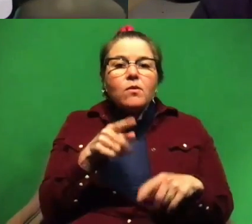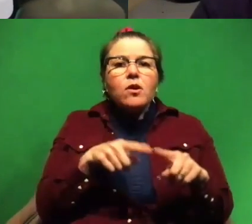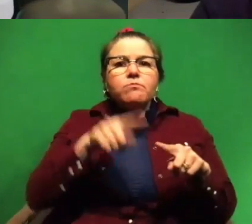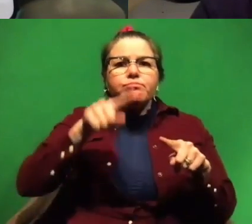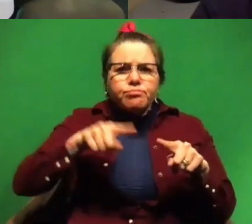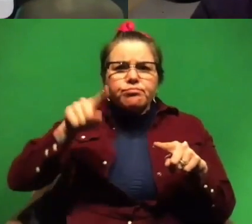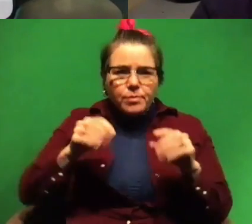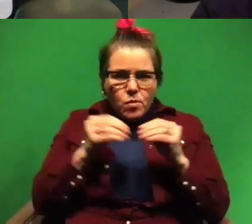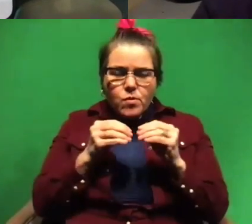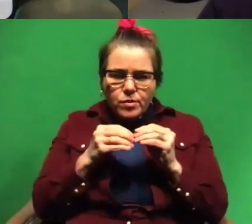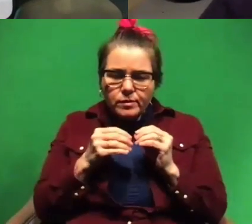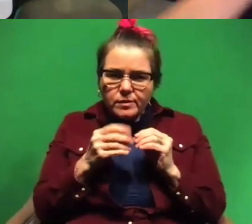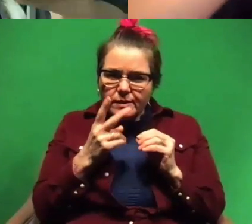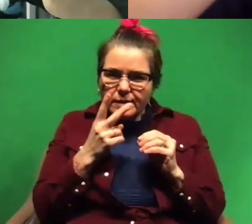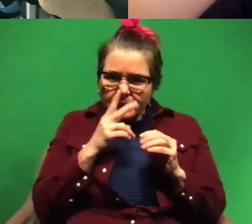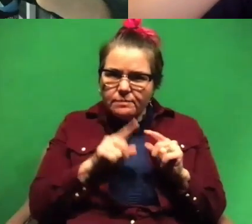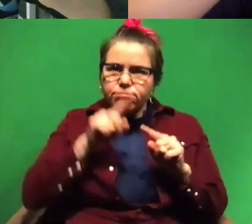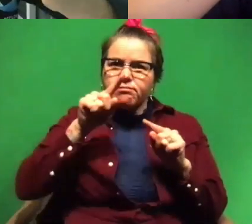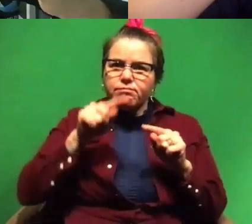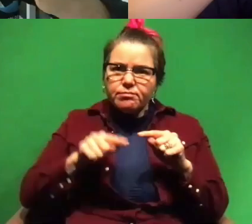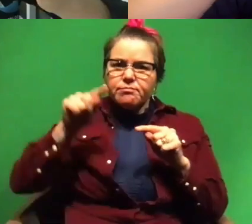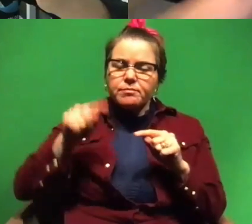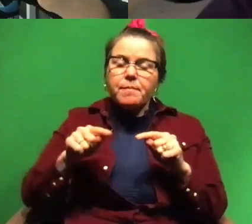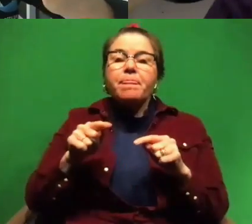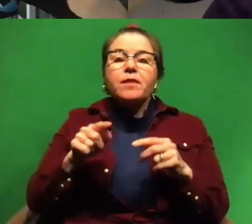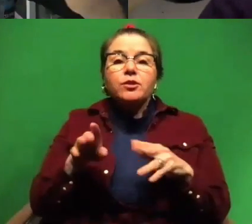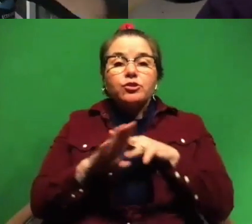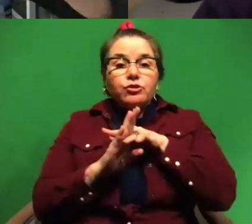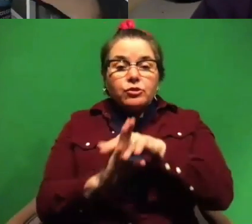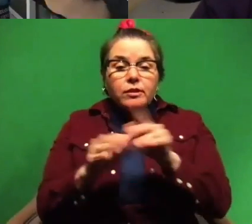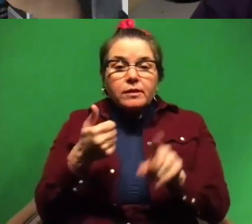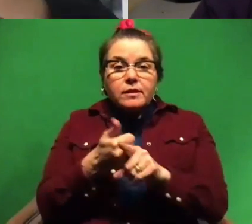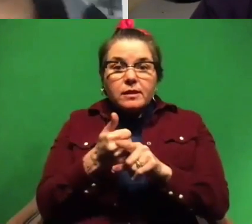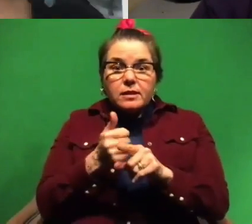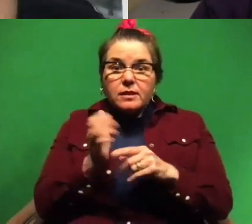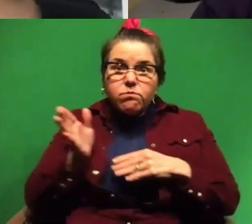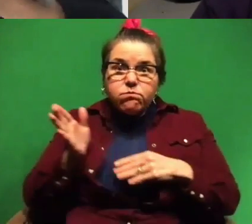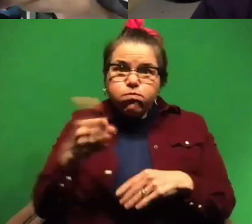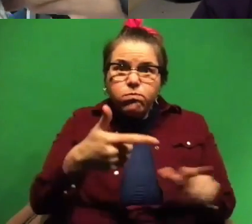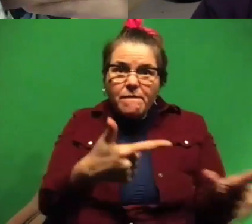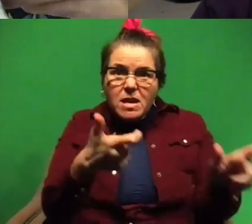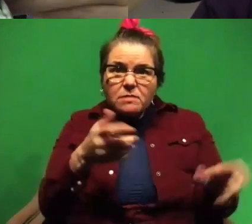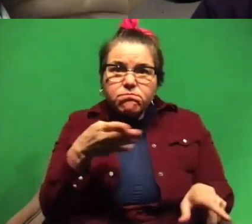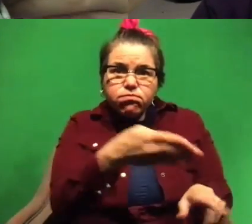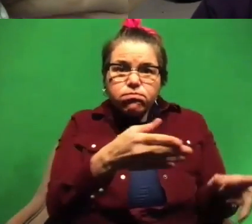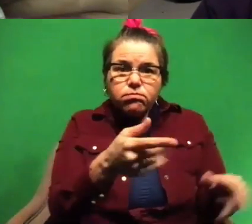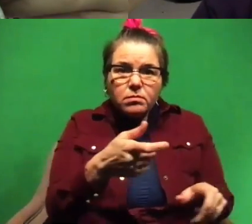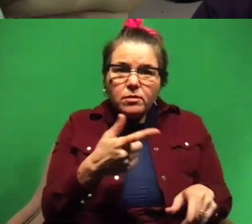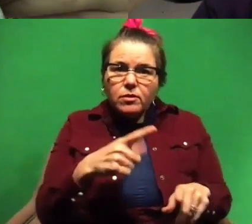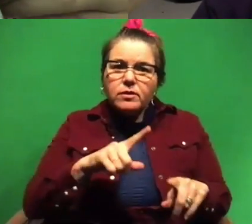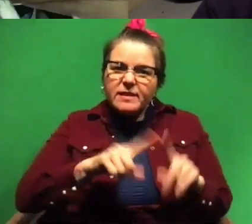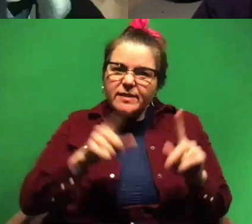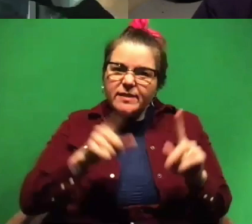little bit different there. You see some spikes. And when the shark is really like burst swimming really fast, it looks different